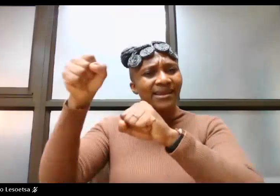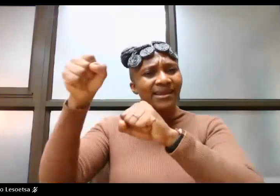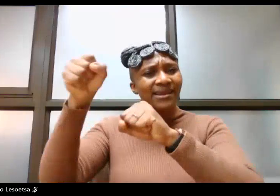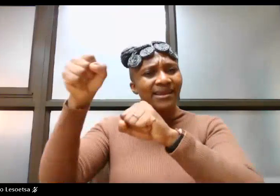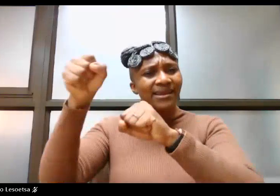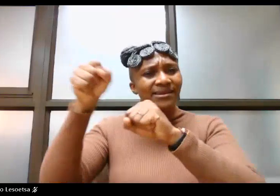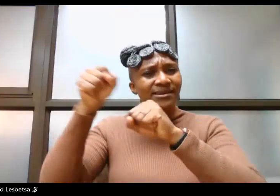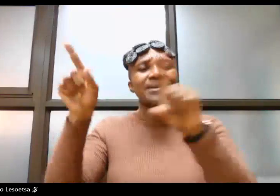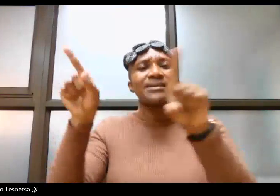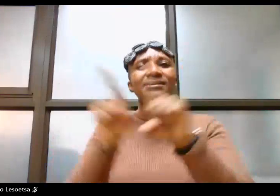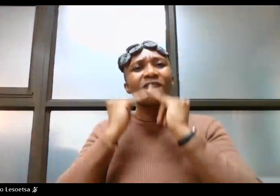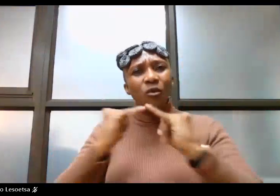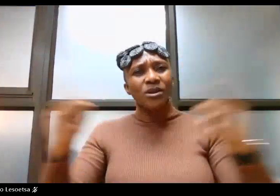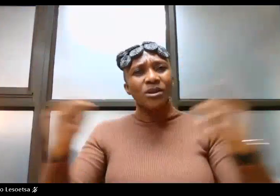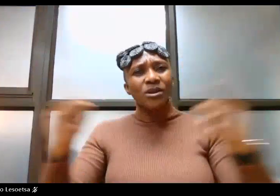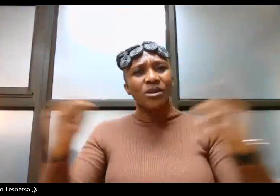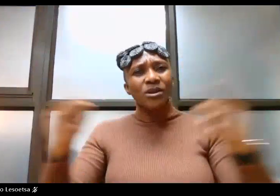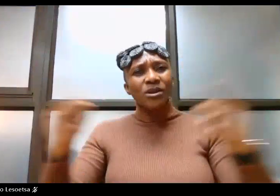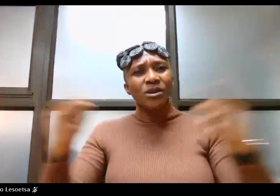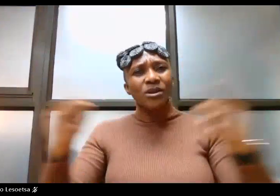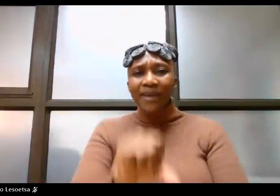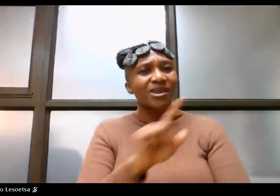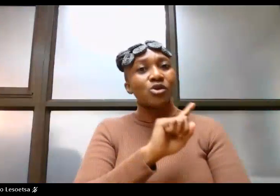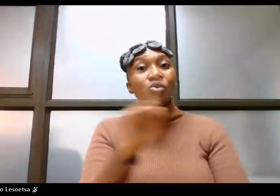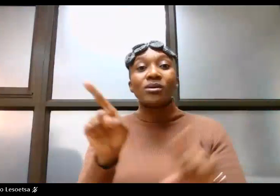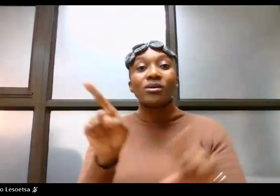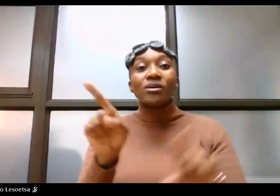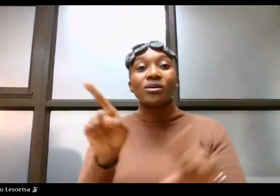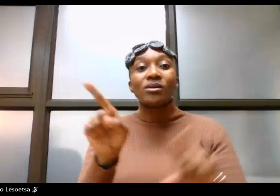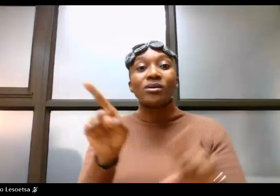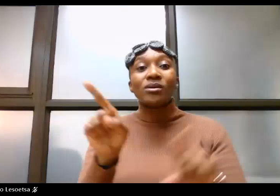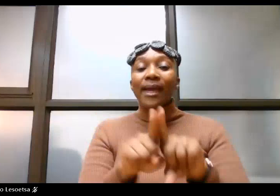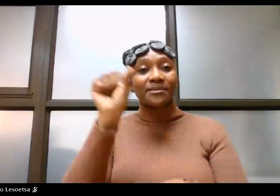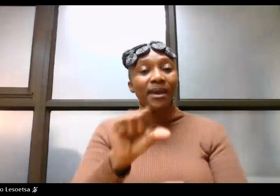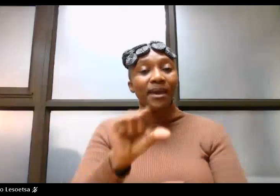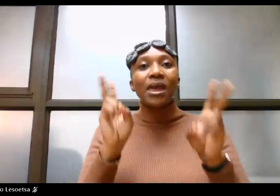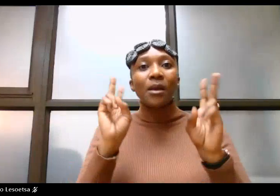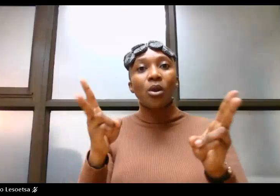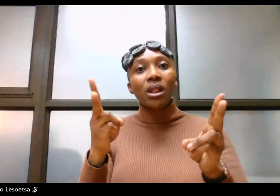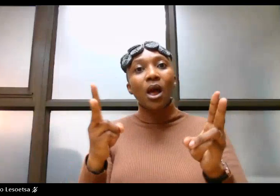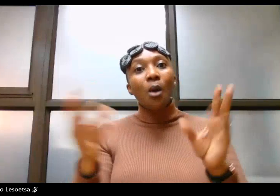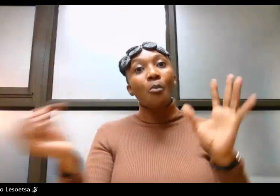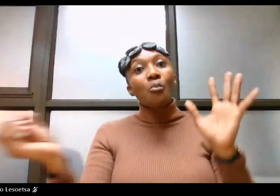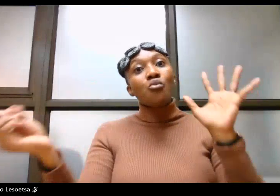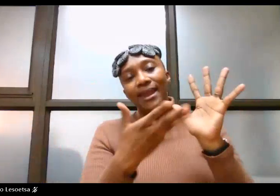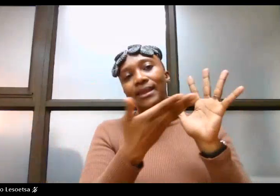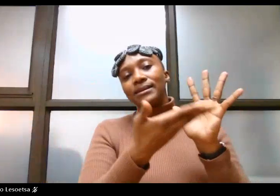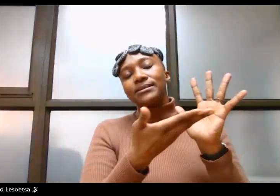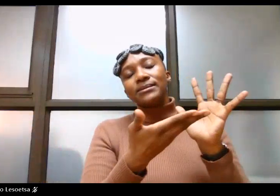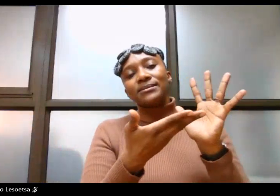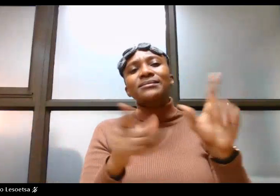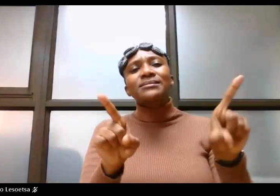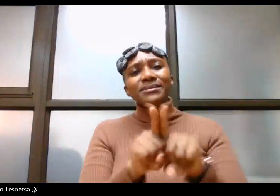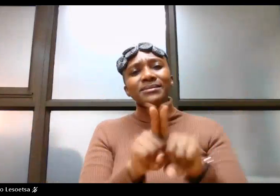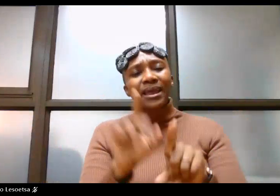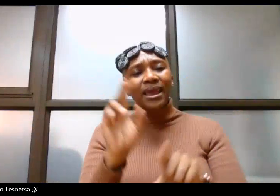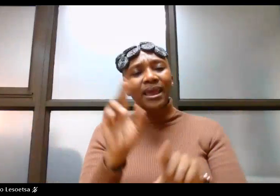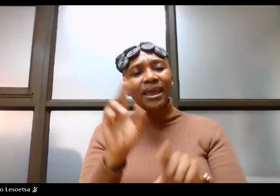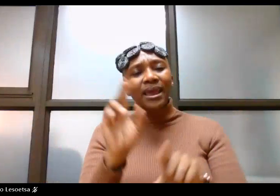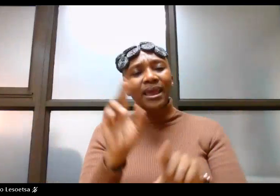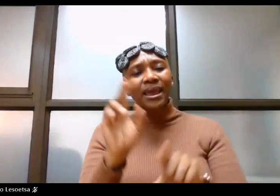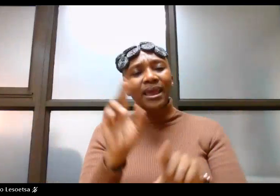all bad. It is not as bad as people portray it to be. And again, if we look